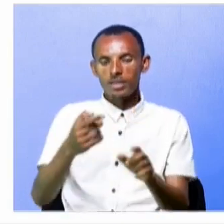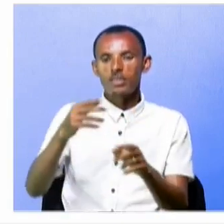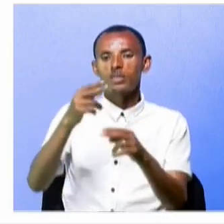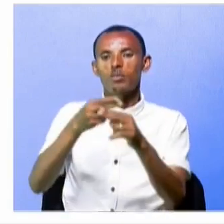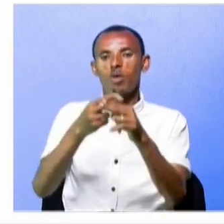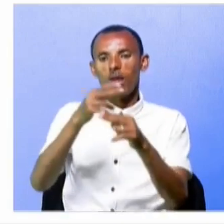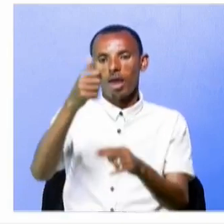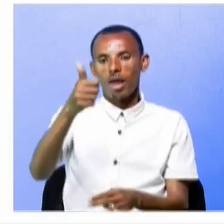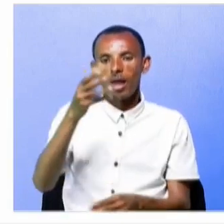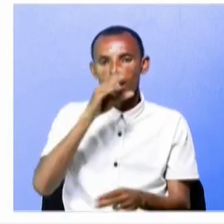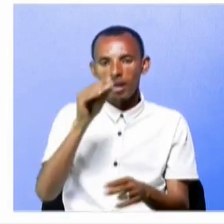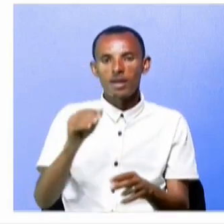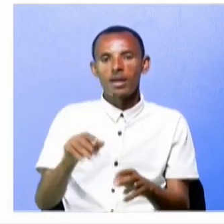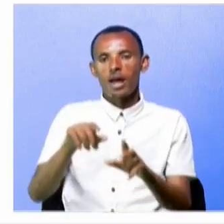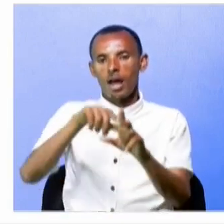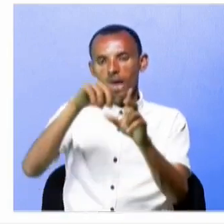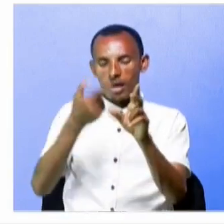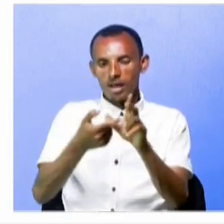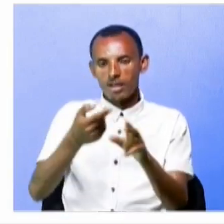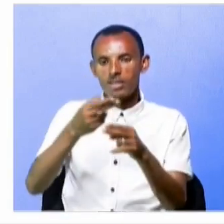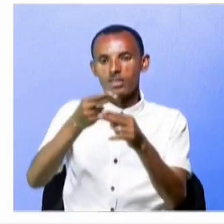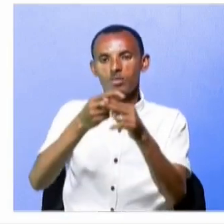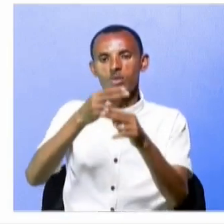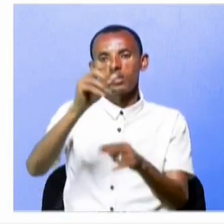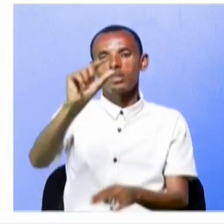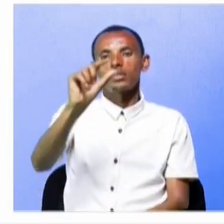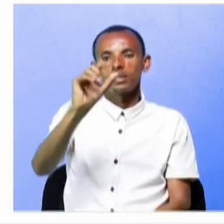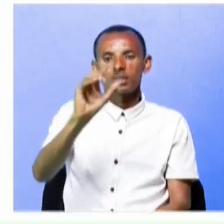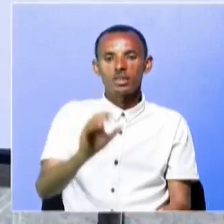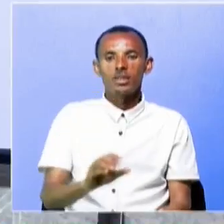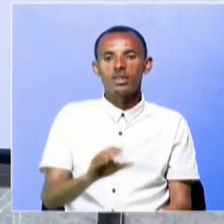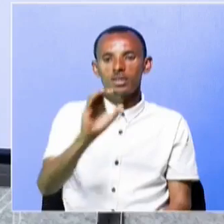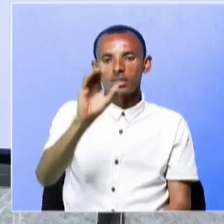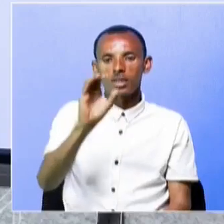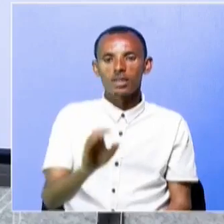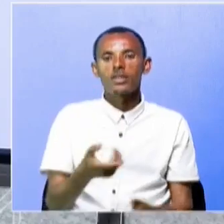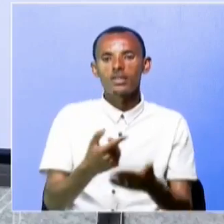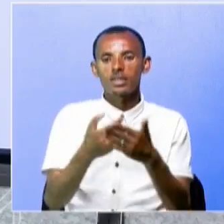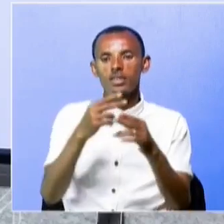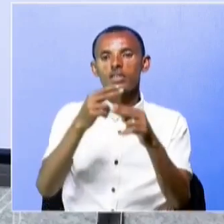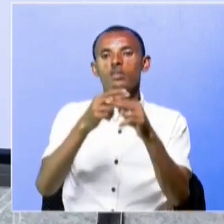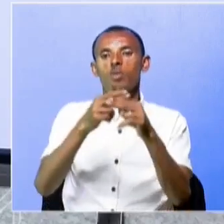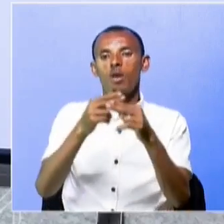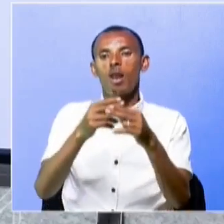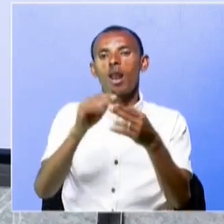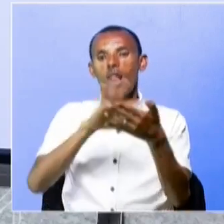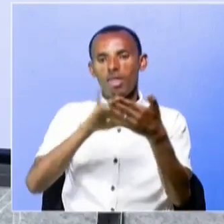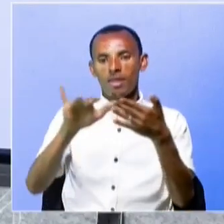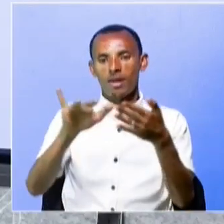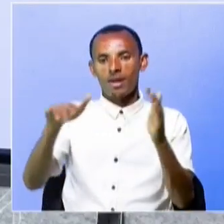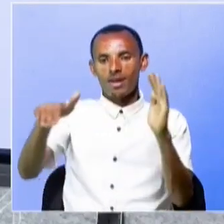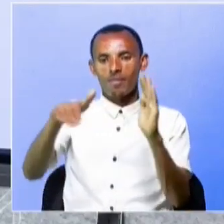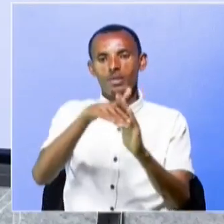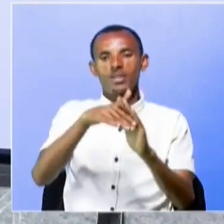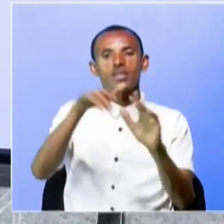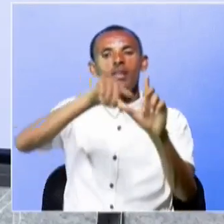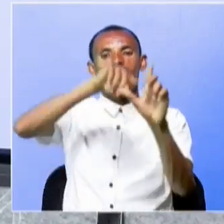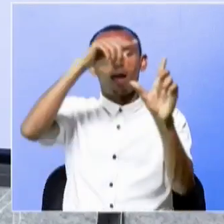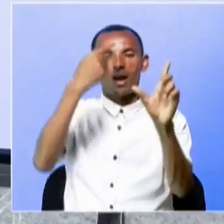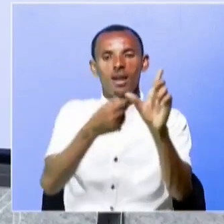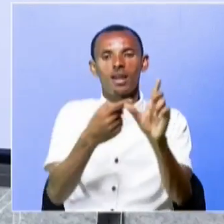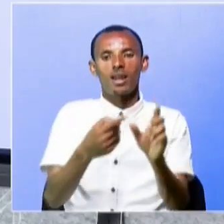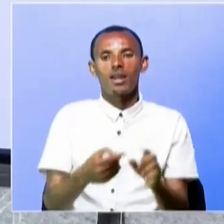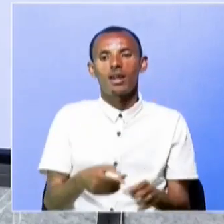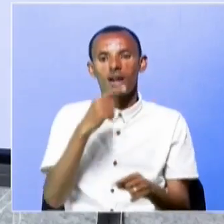a. Say this is C. Okay, this small letter represents angles,